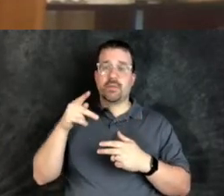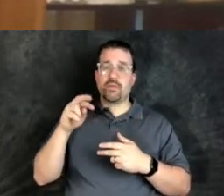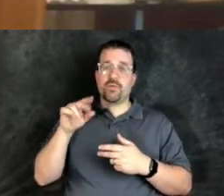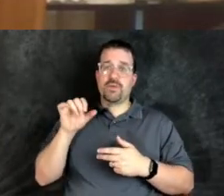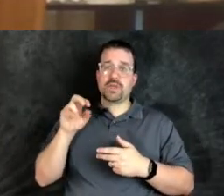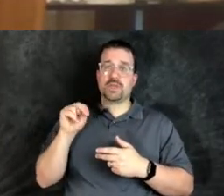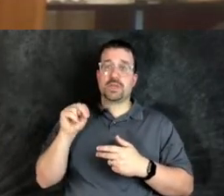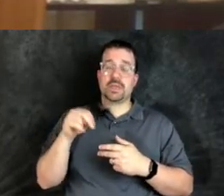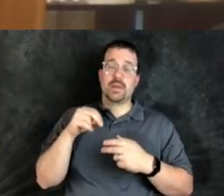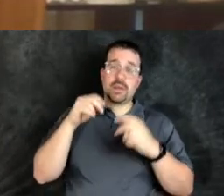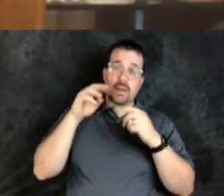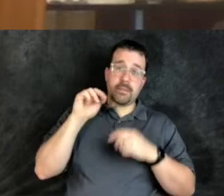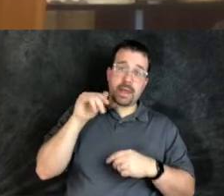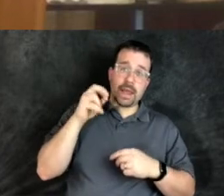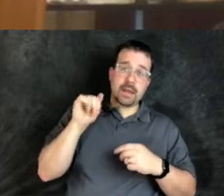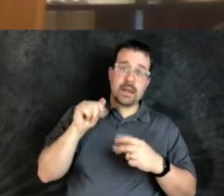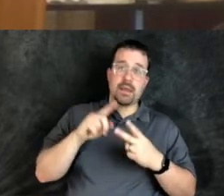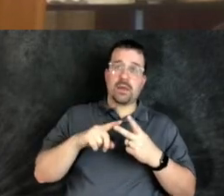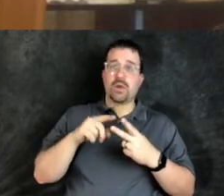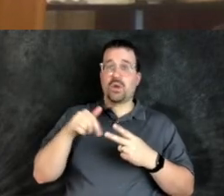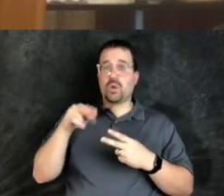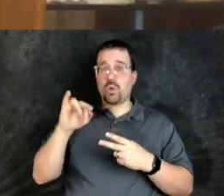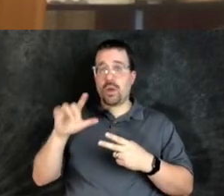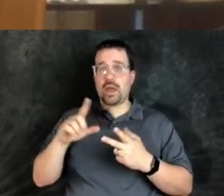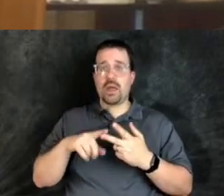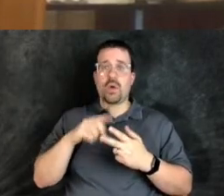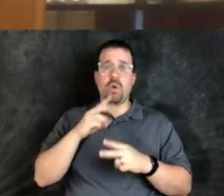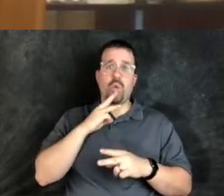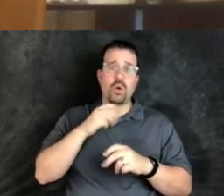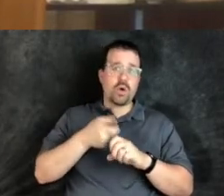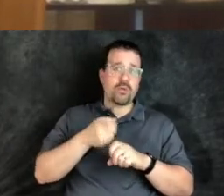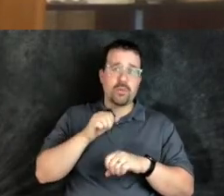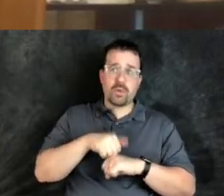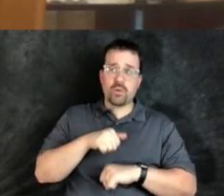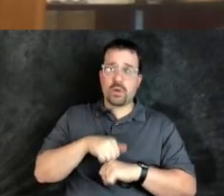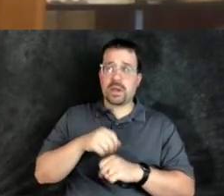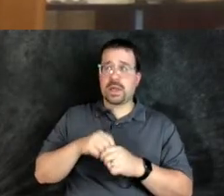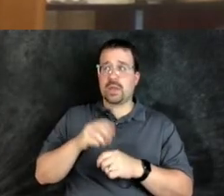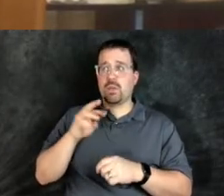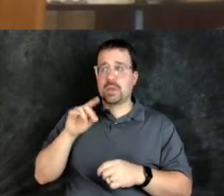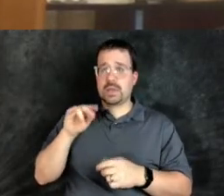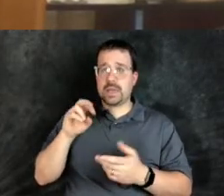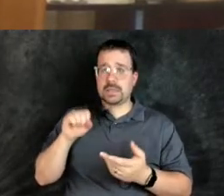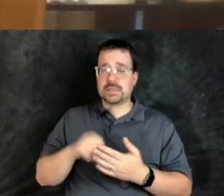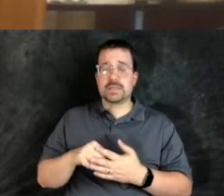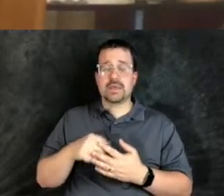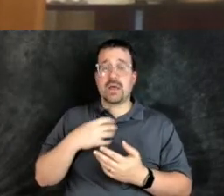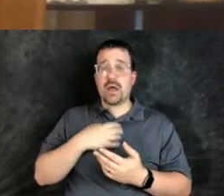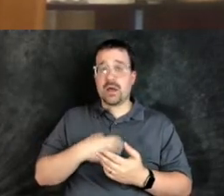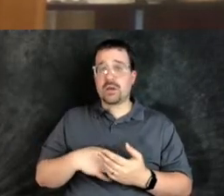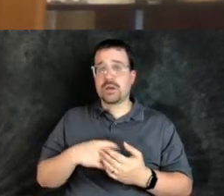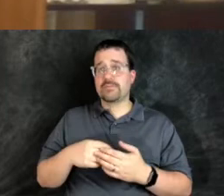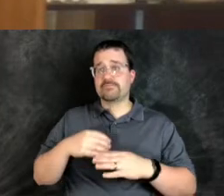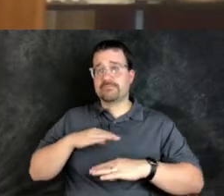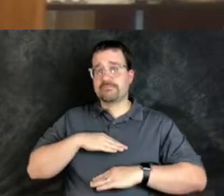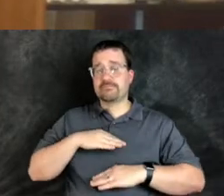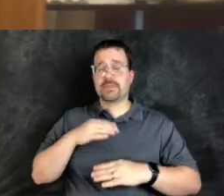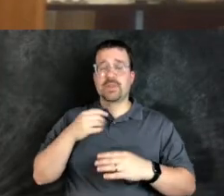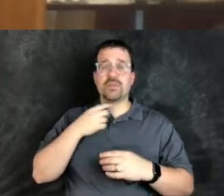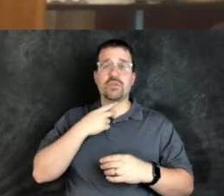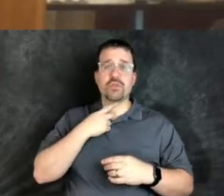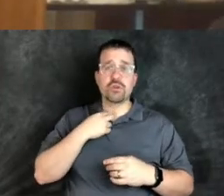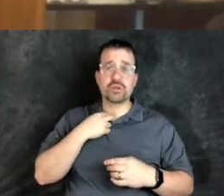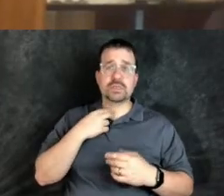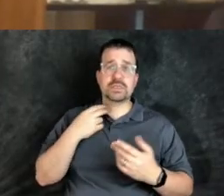was quail, there was water from a rock in the wilderness. There was hunger that was satisfied, there was